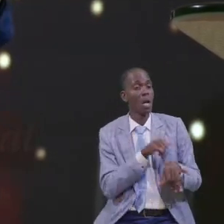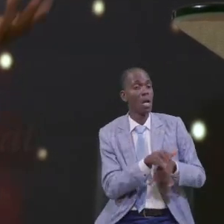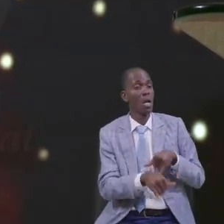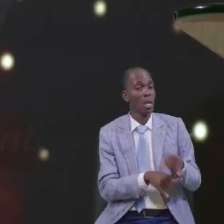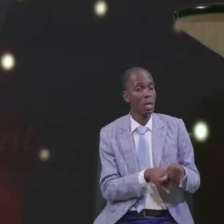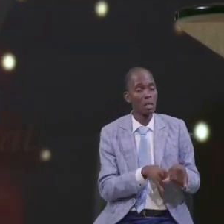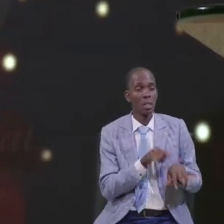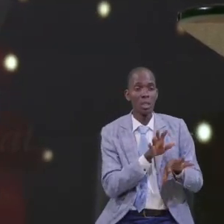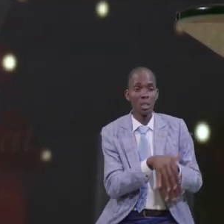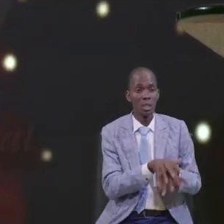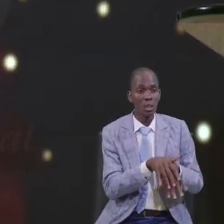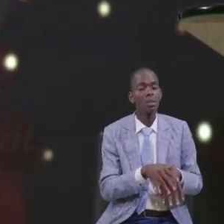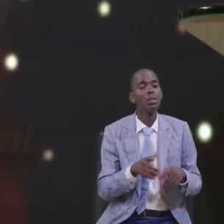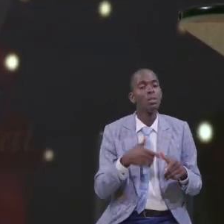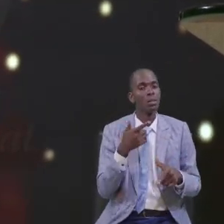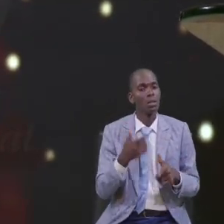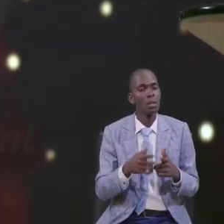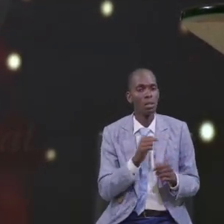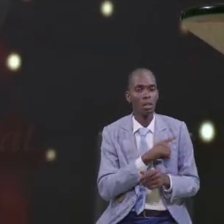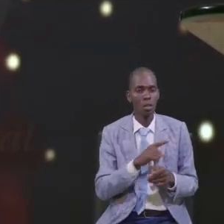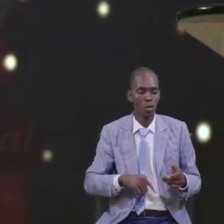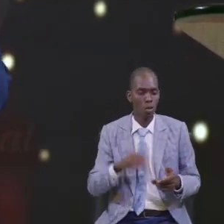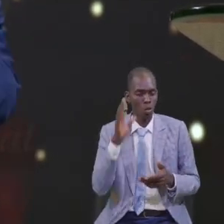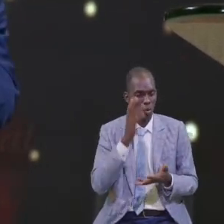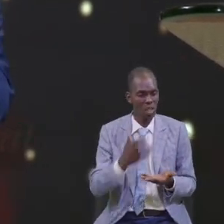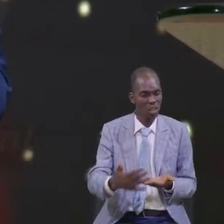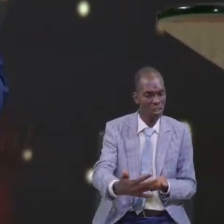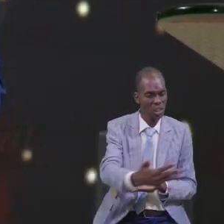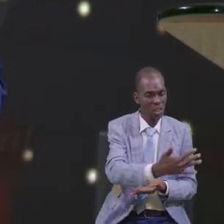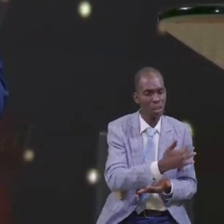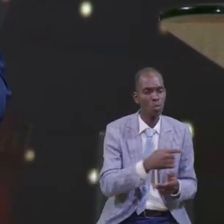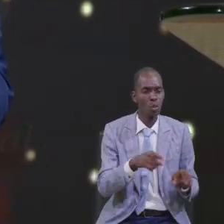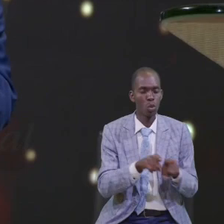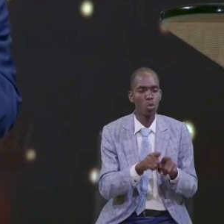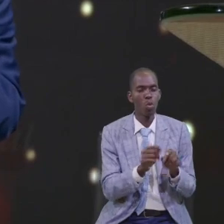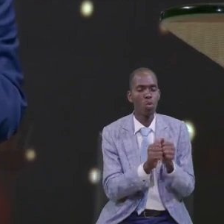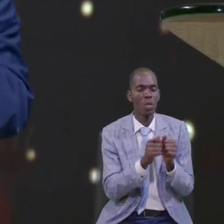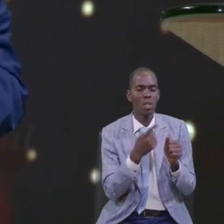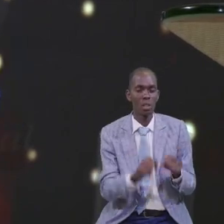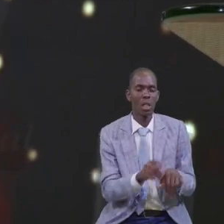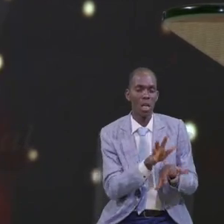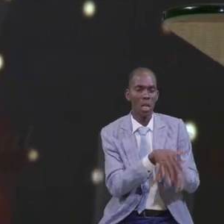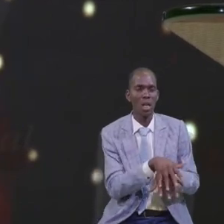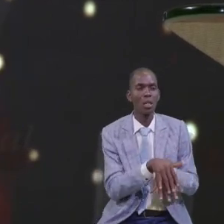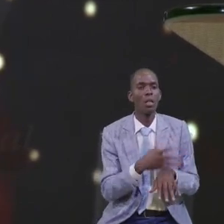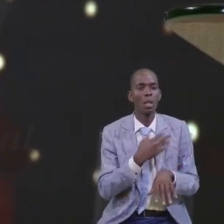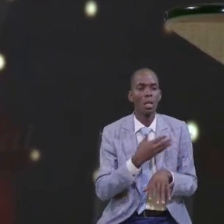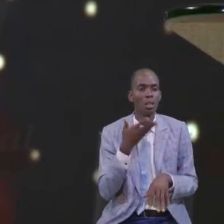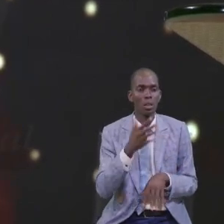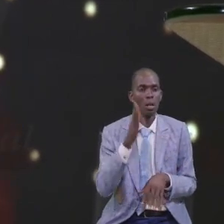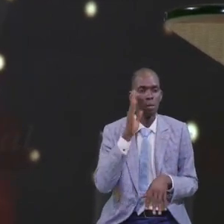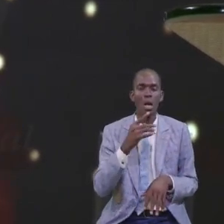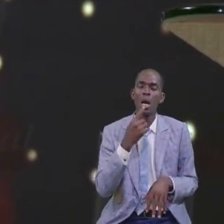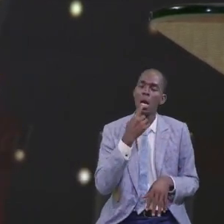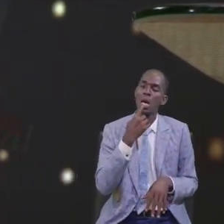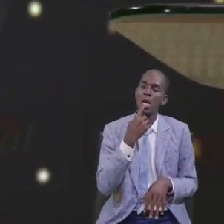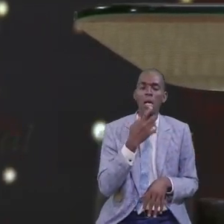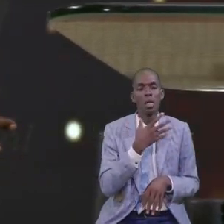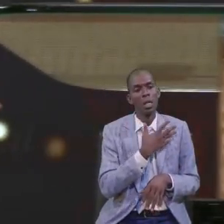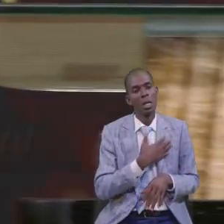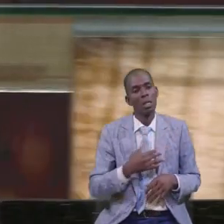will gather him with the hypocrites, and there shall be weeping and gnashing of